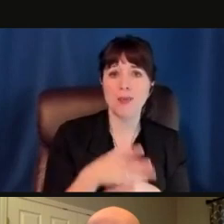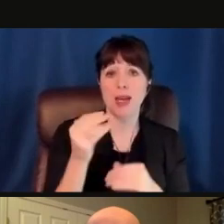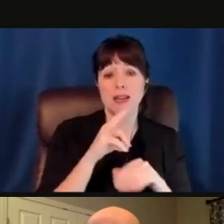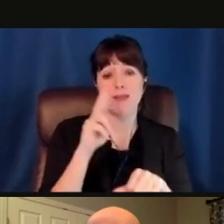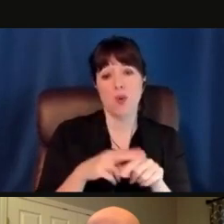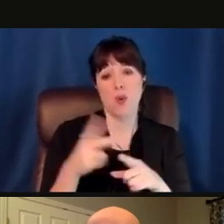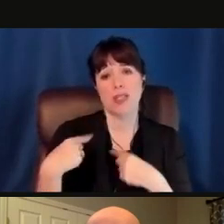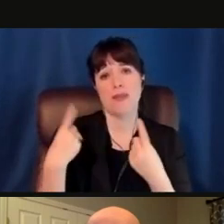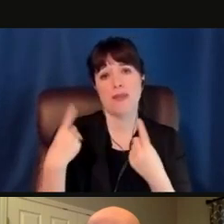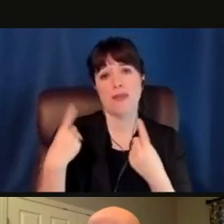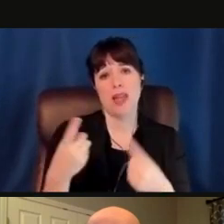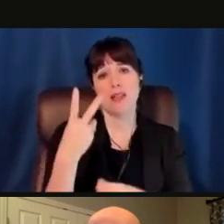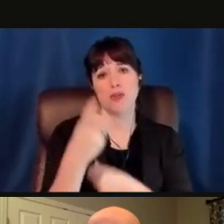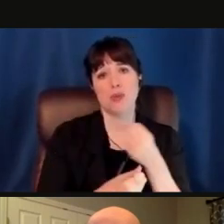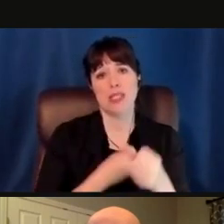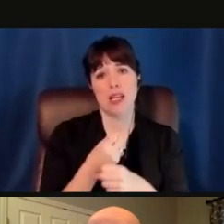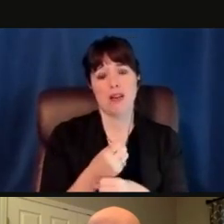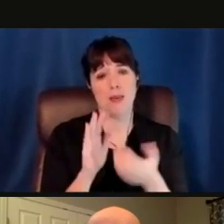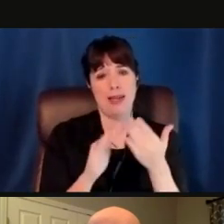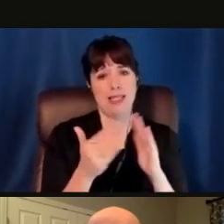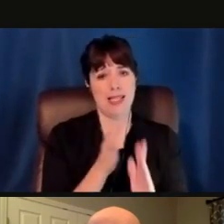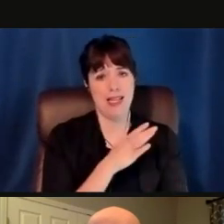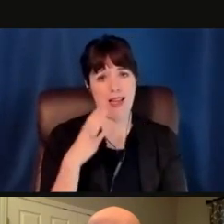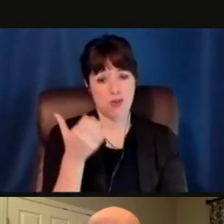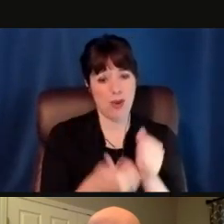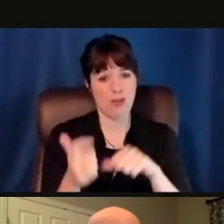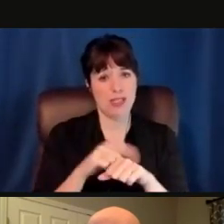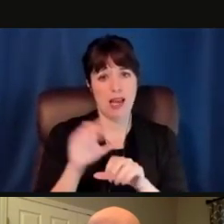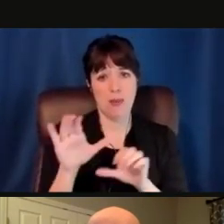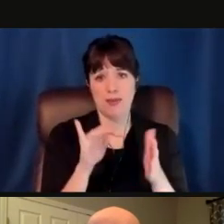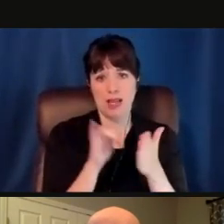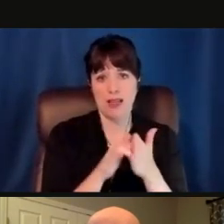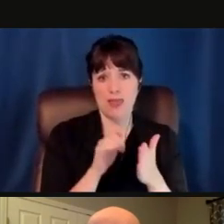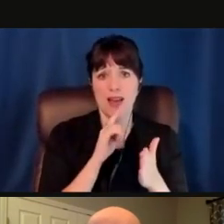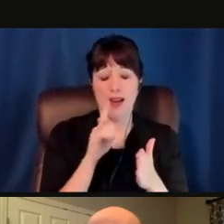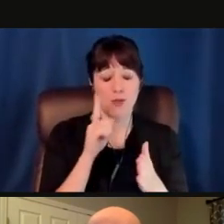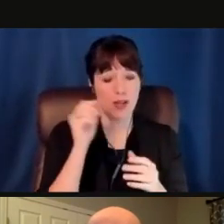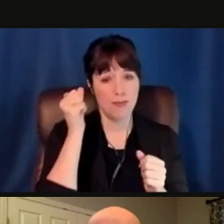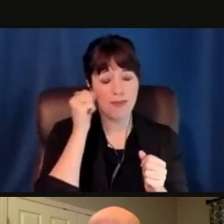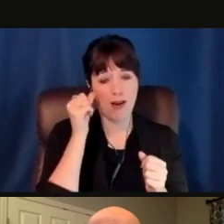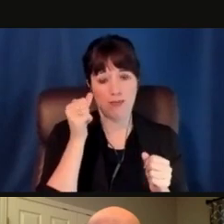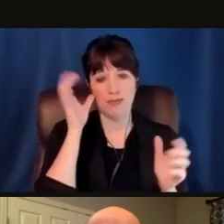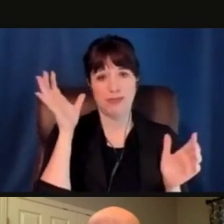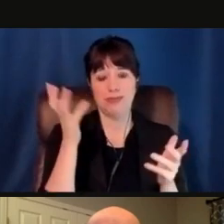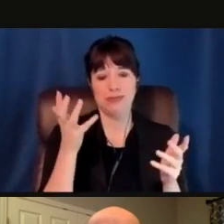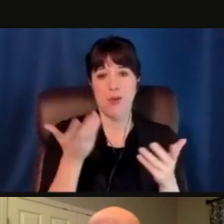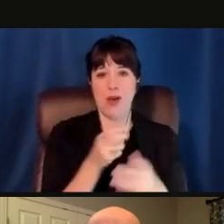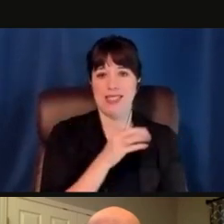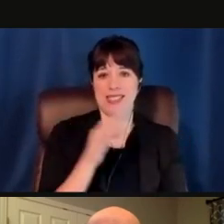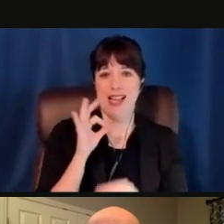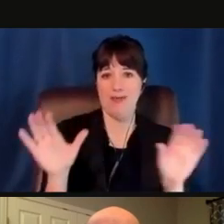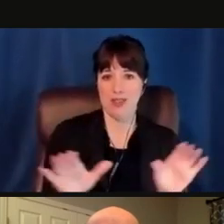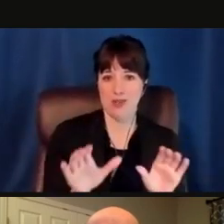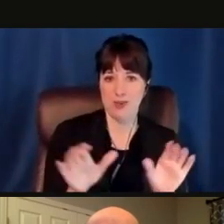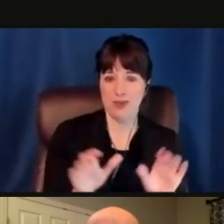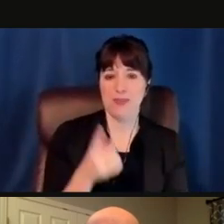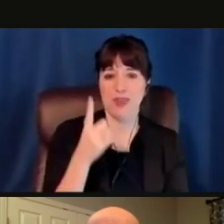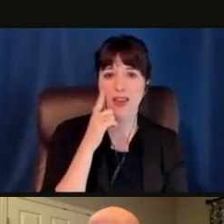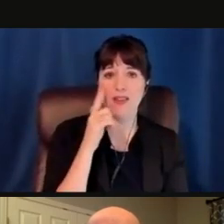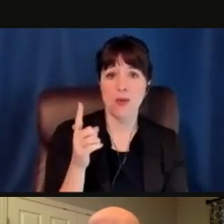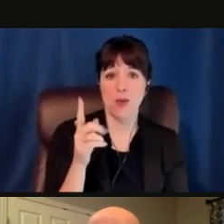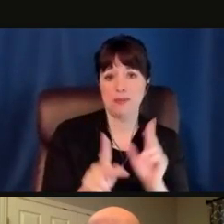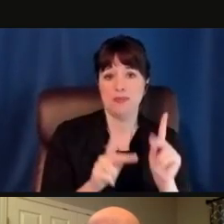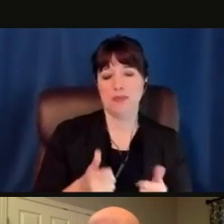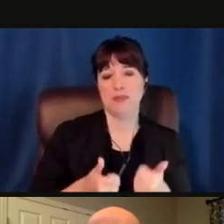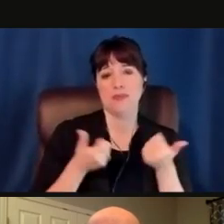the last 2 years of being a city councilor, every time I've done that, I've been consistently blown away with what staff is doing for the residents here in